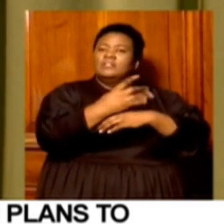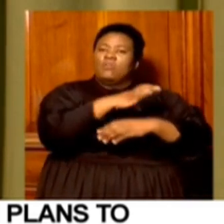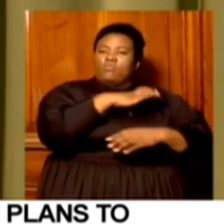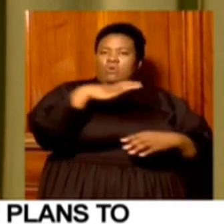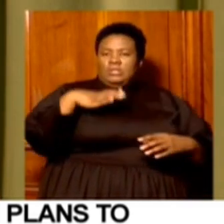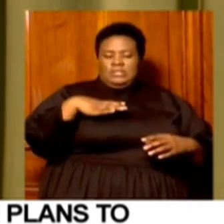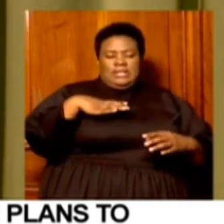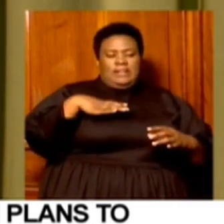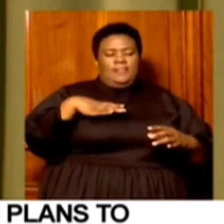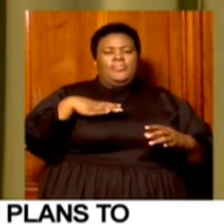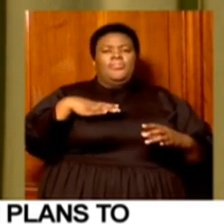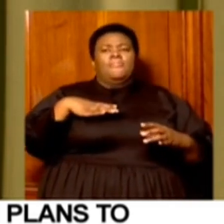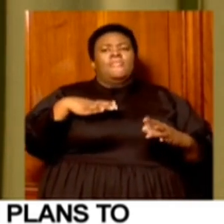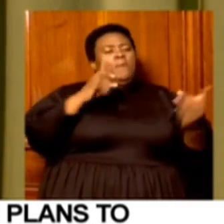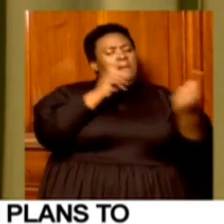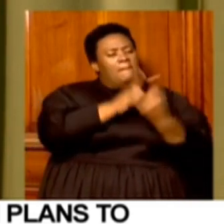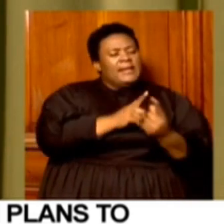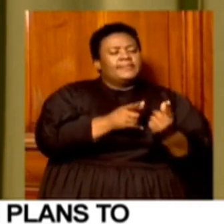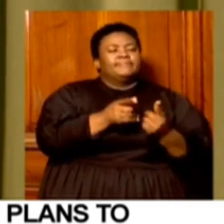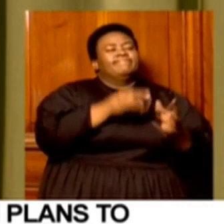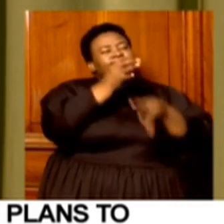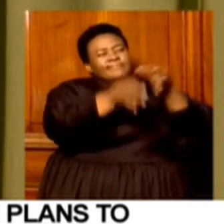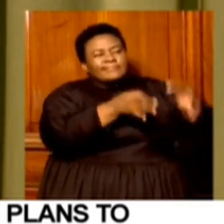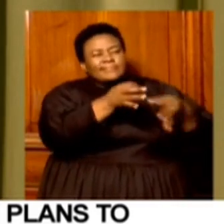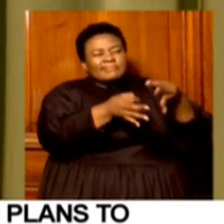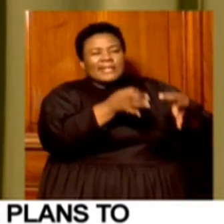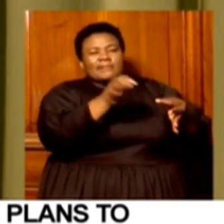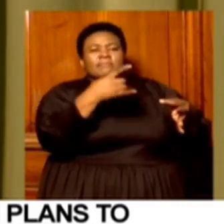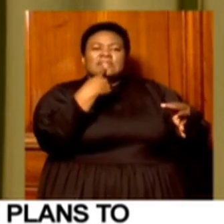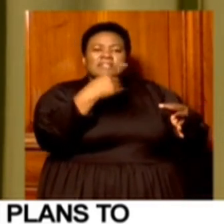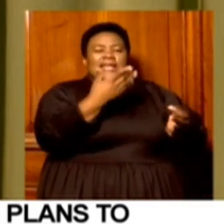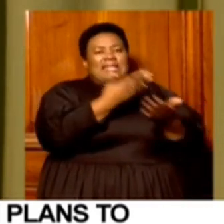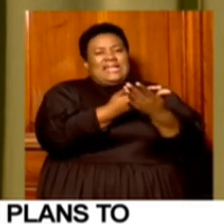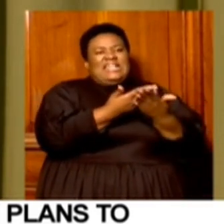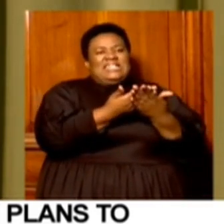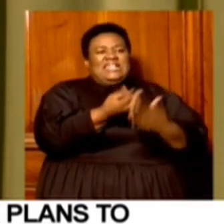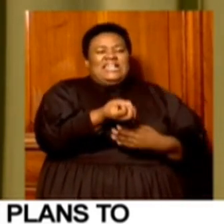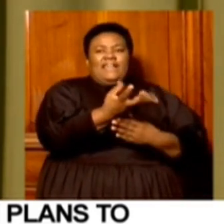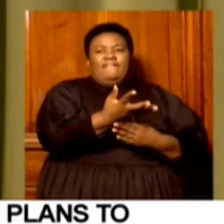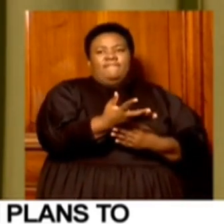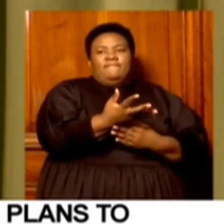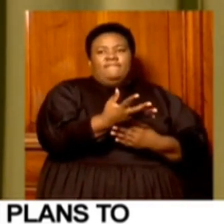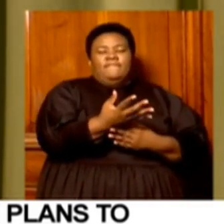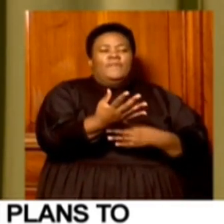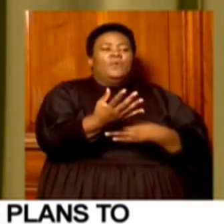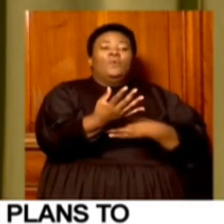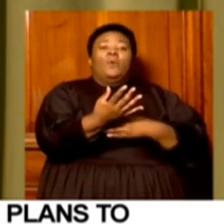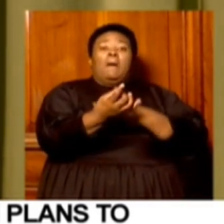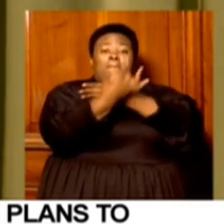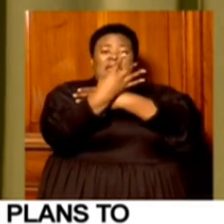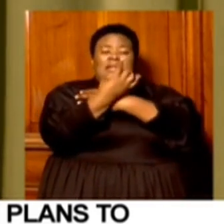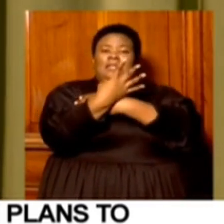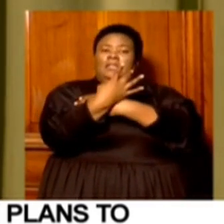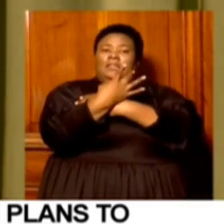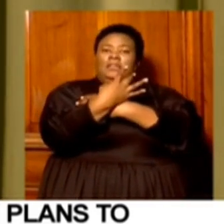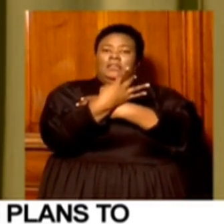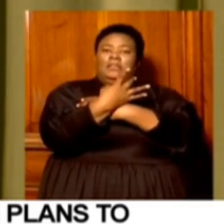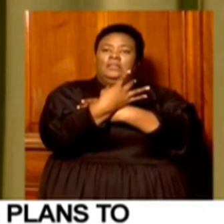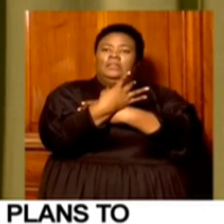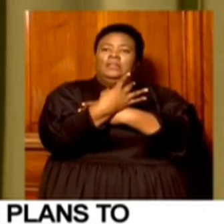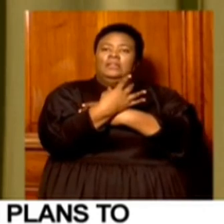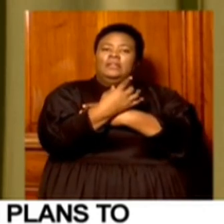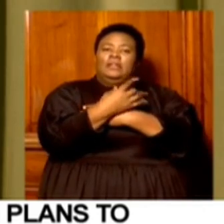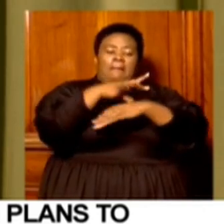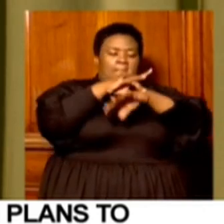met and we explained to them, and they said that we can only give you medical advice. We can't give